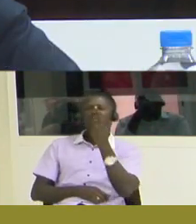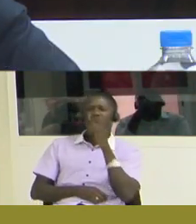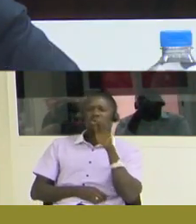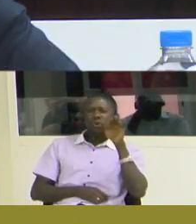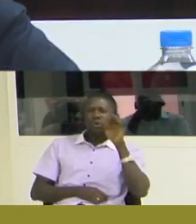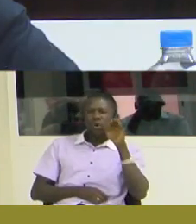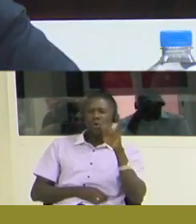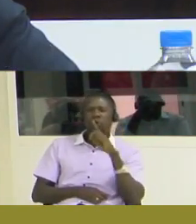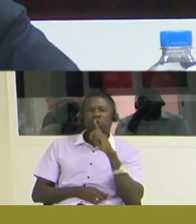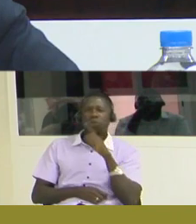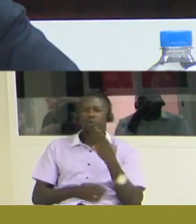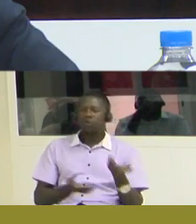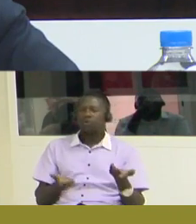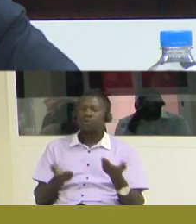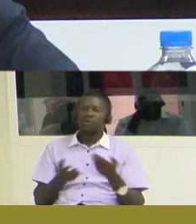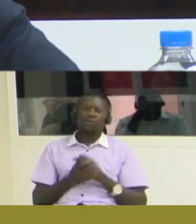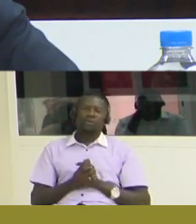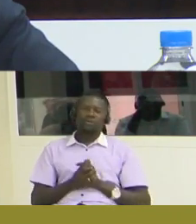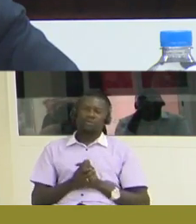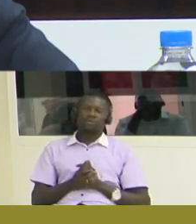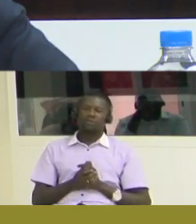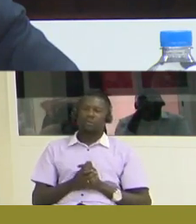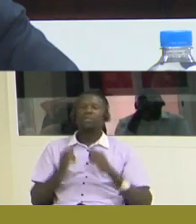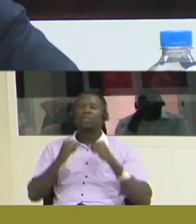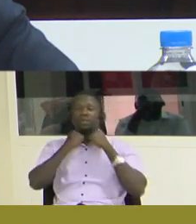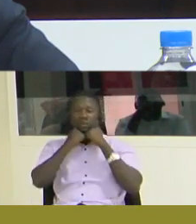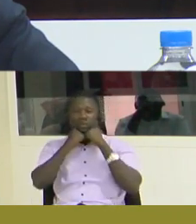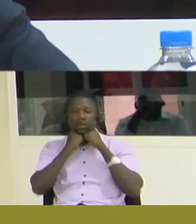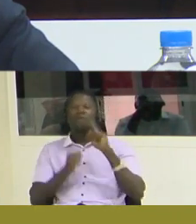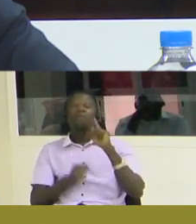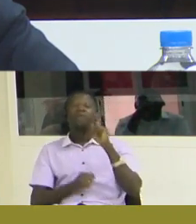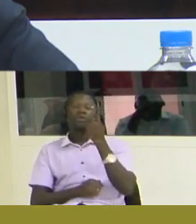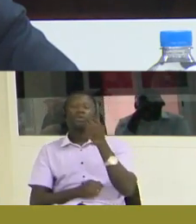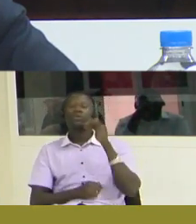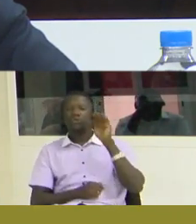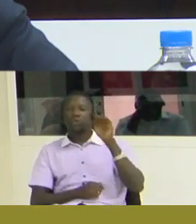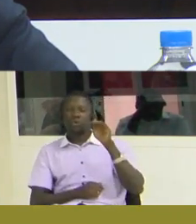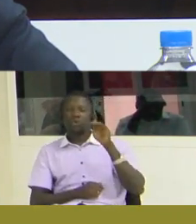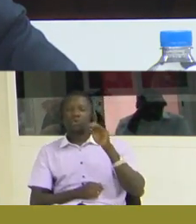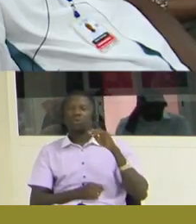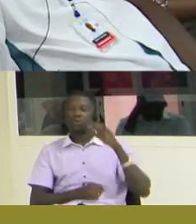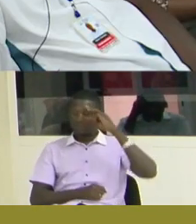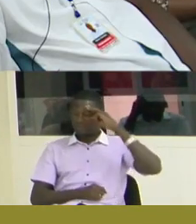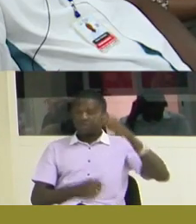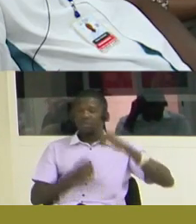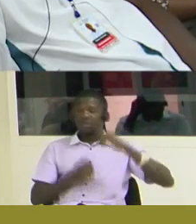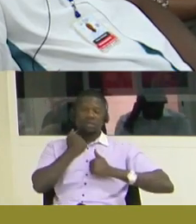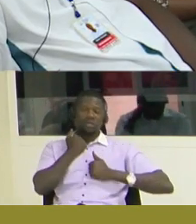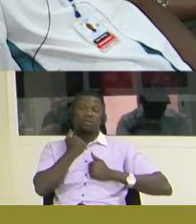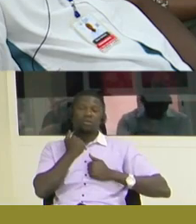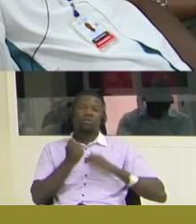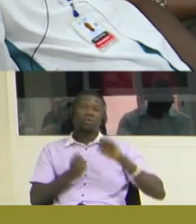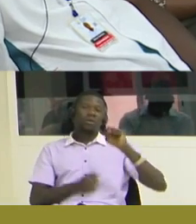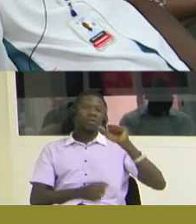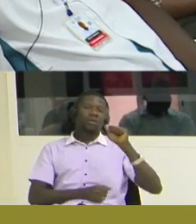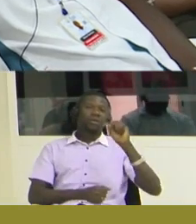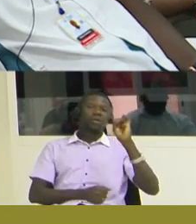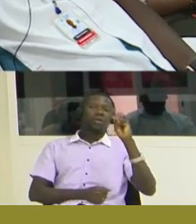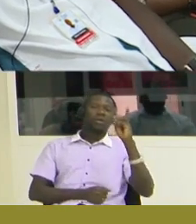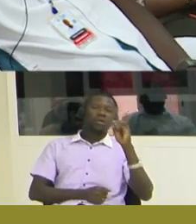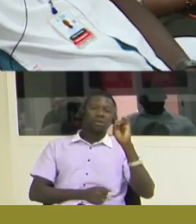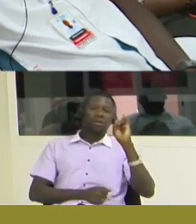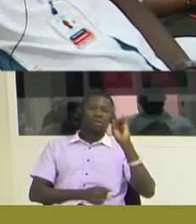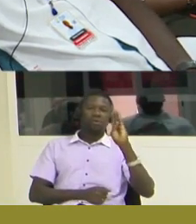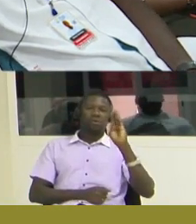assembly who called the Minister of Interior sadhu bhai dura proceed please yes